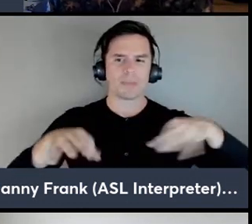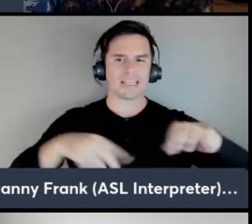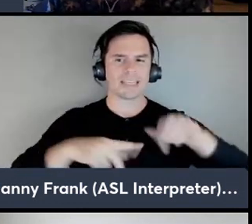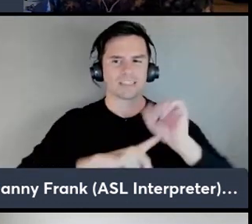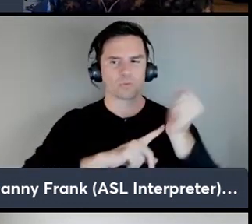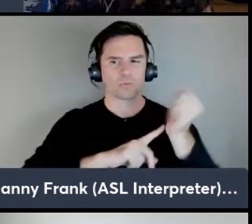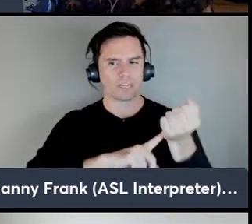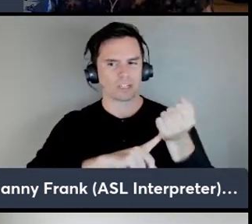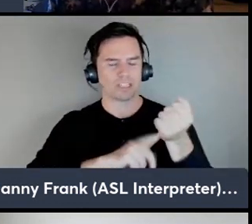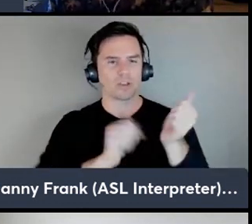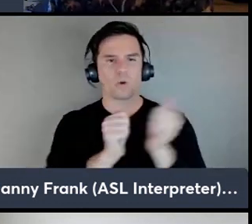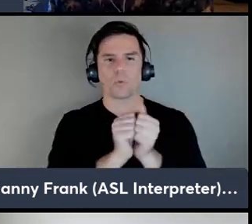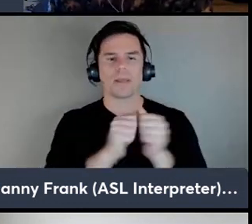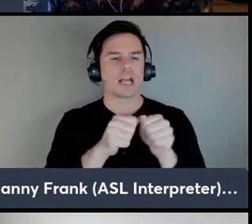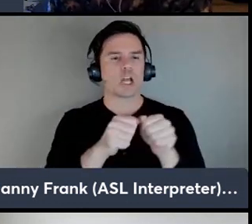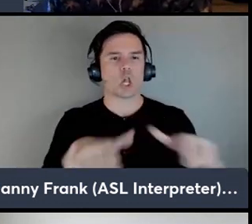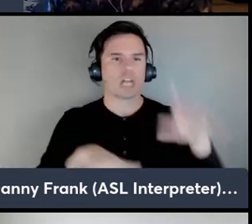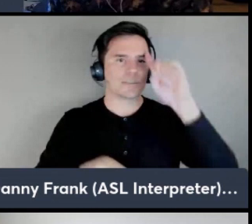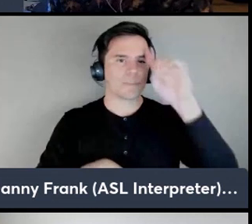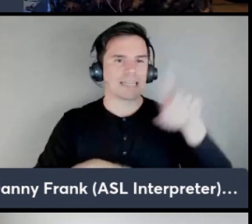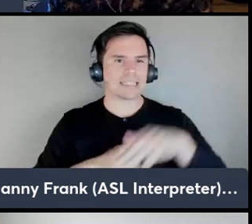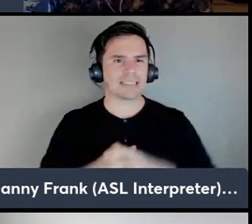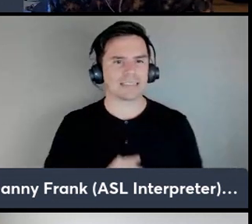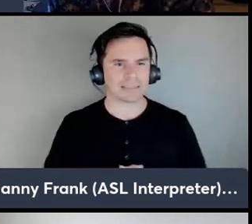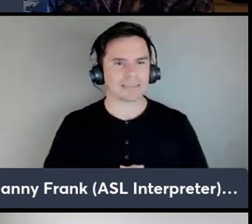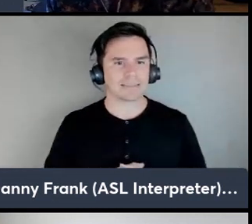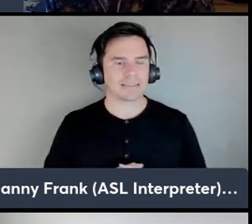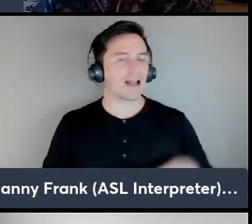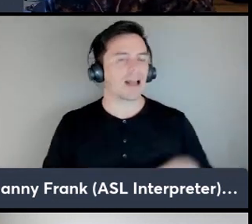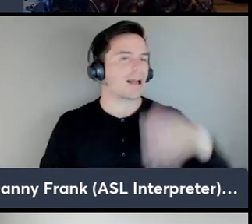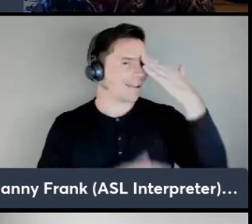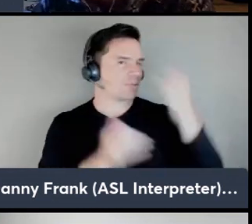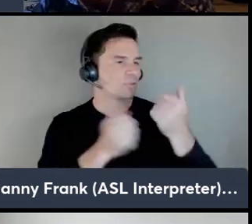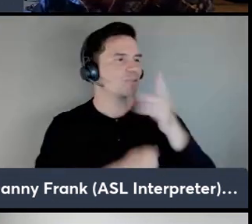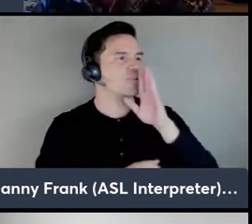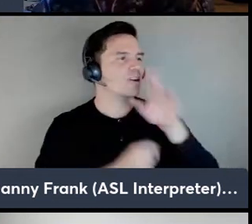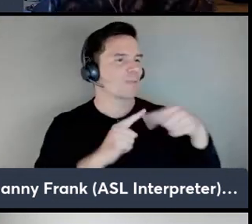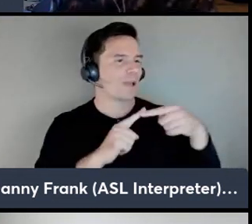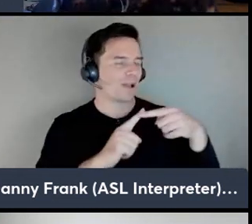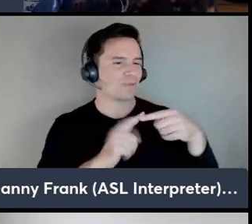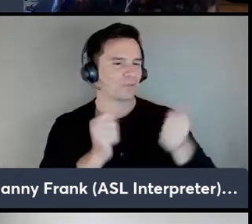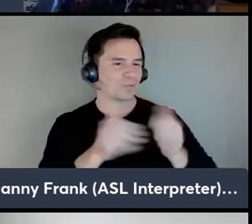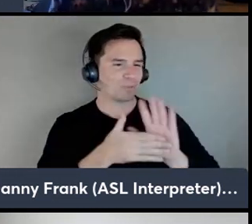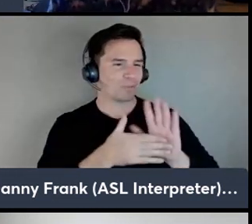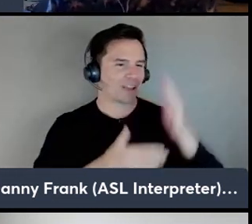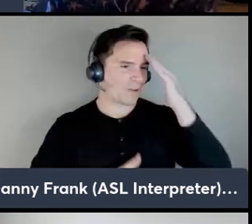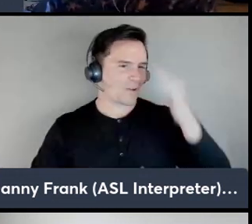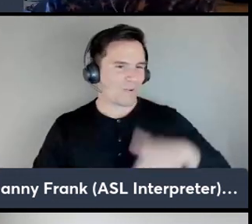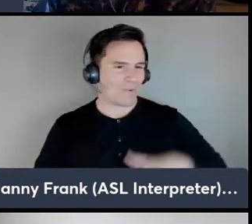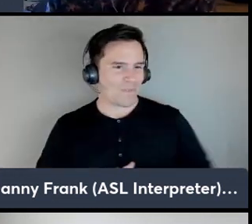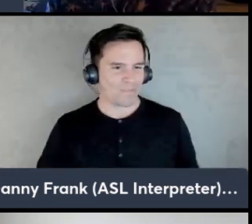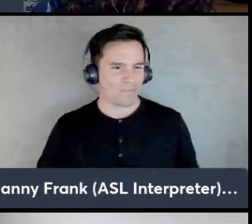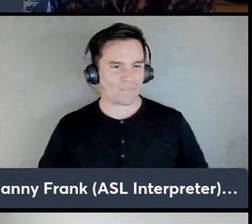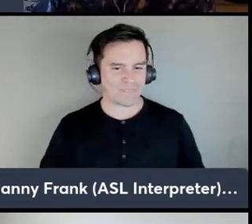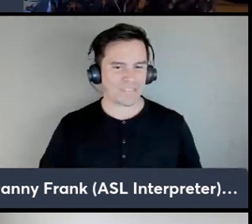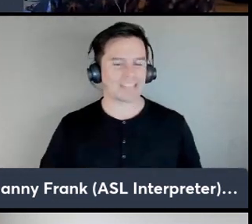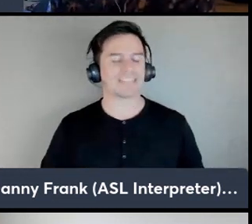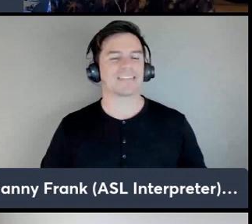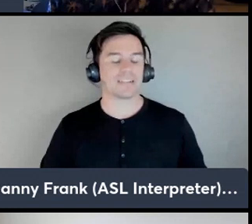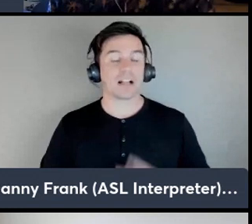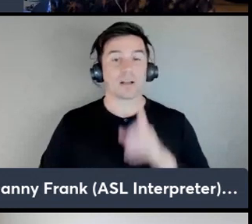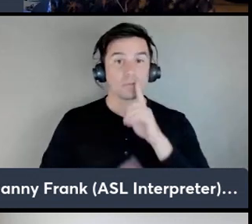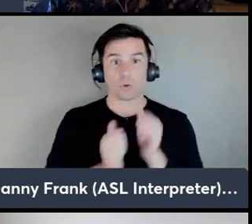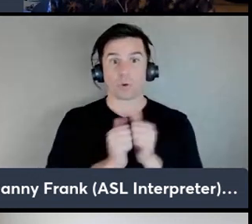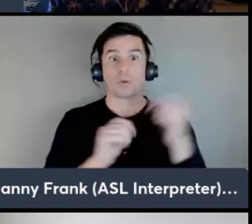lost pennies. No, yeah. I know which one you're talking about. That's a great one. So I'm sure also with this,